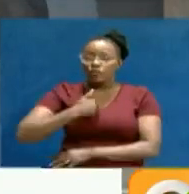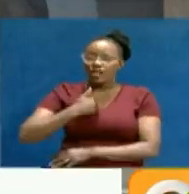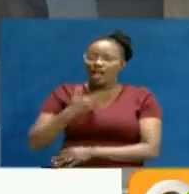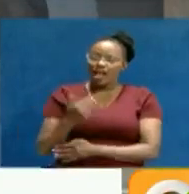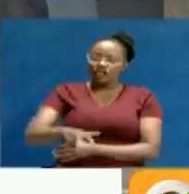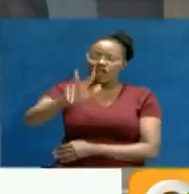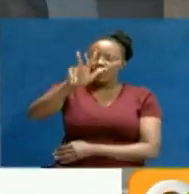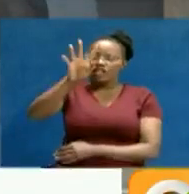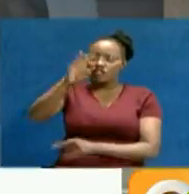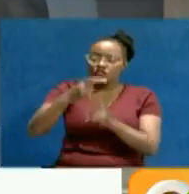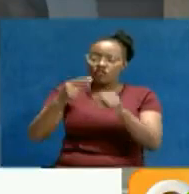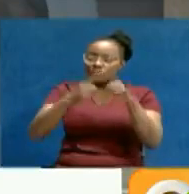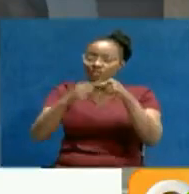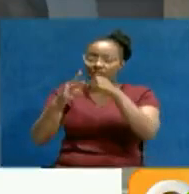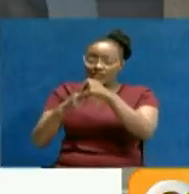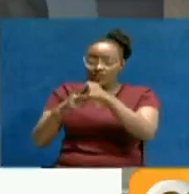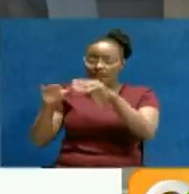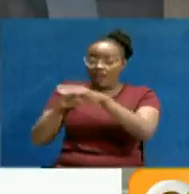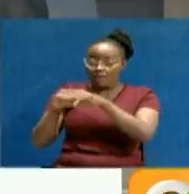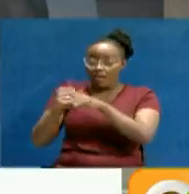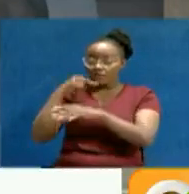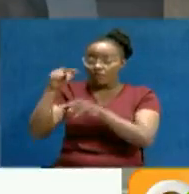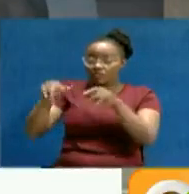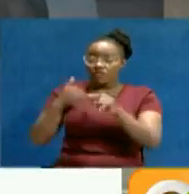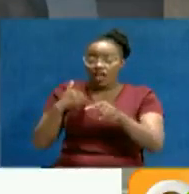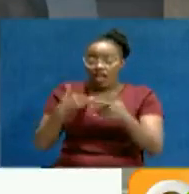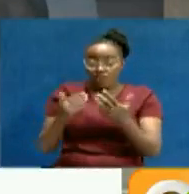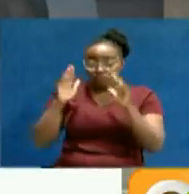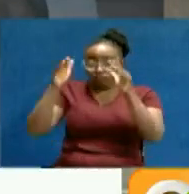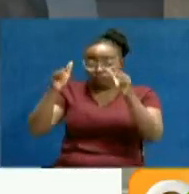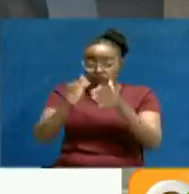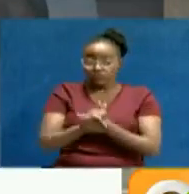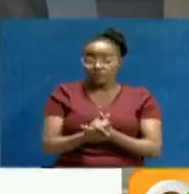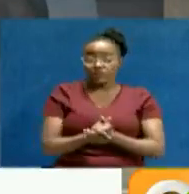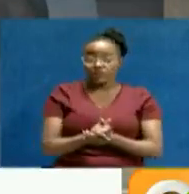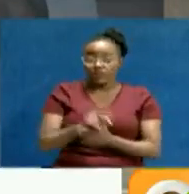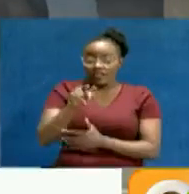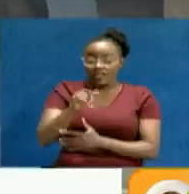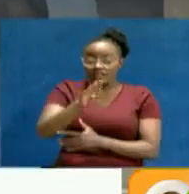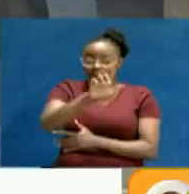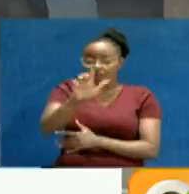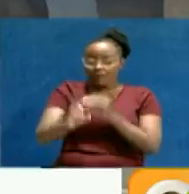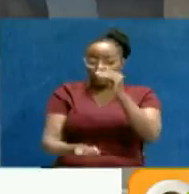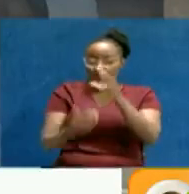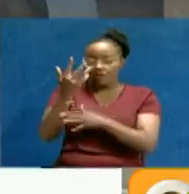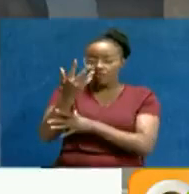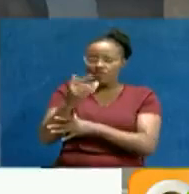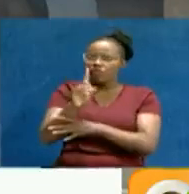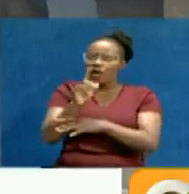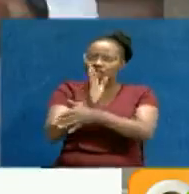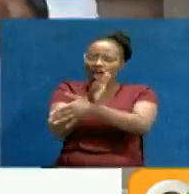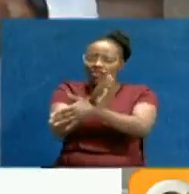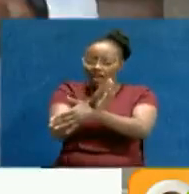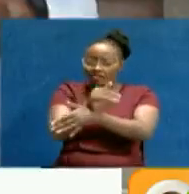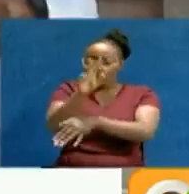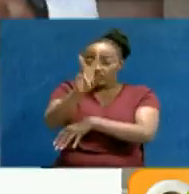have at least 34 out of 67 members throwing their weight behind it. I have the bill, which will come up for reading on Thursday before